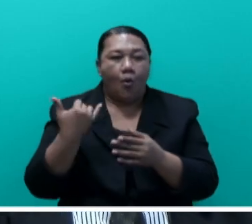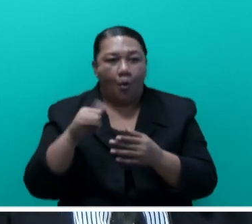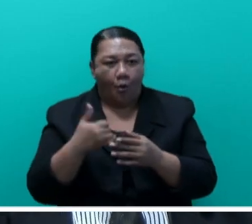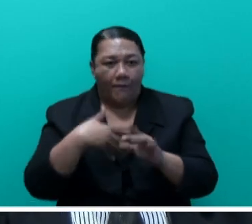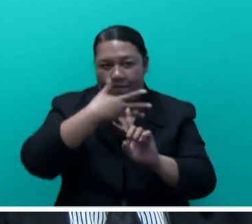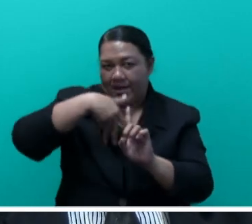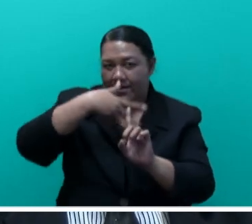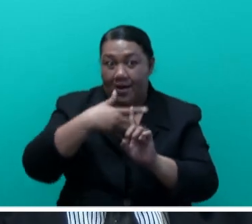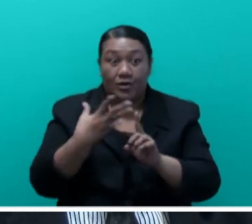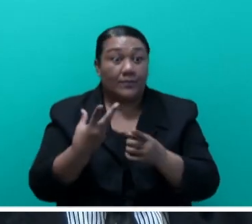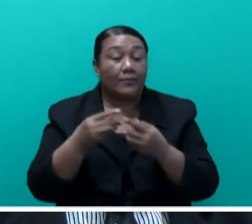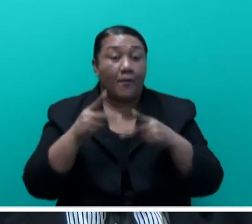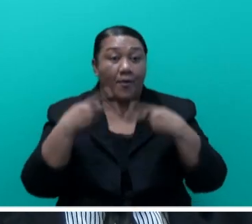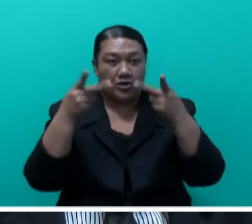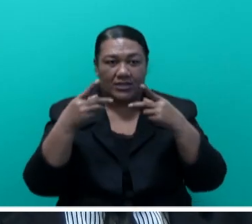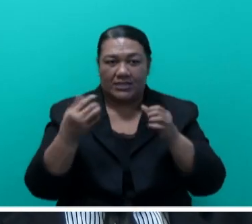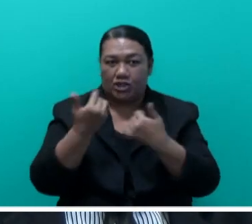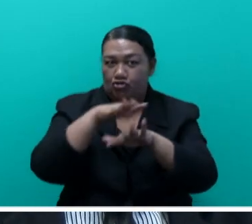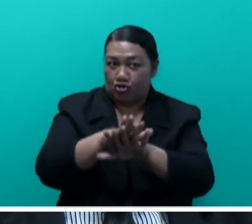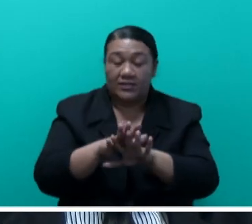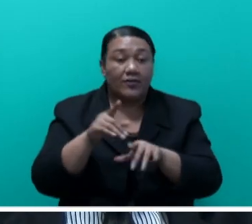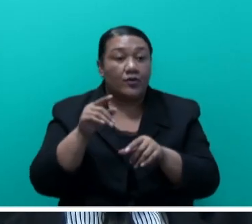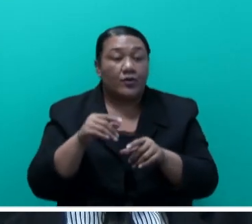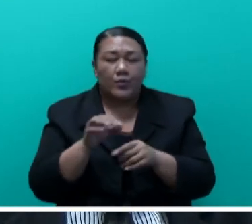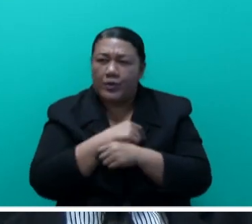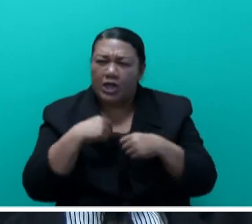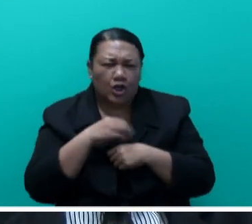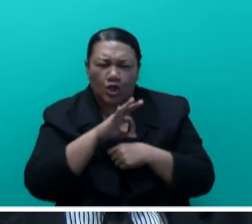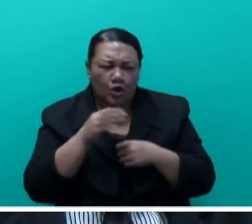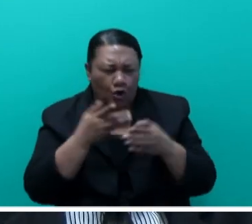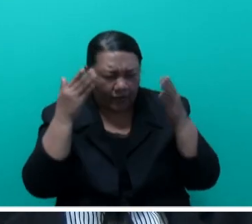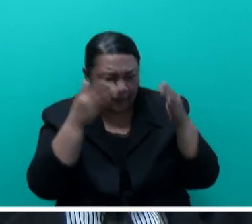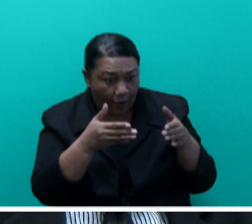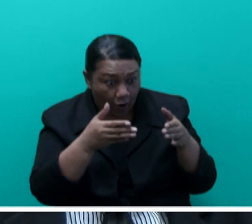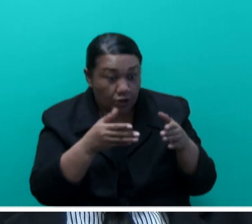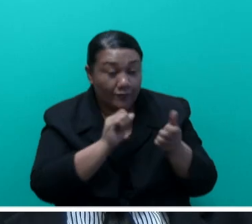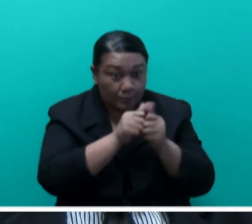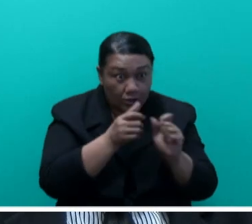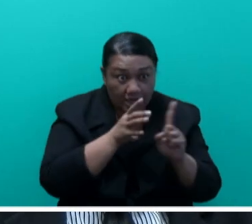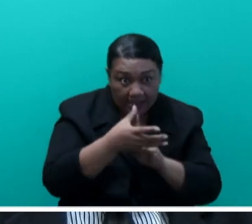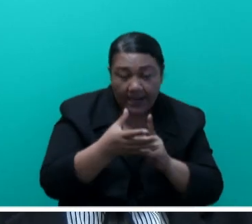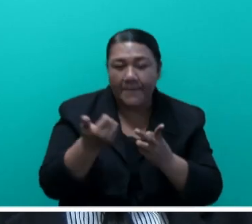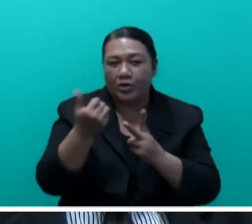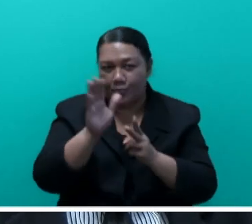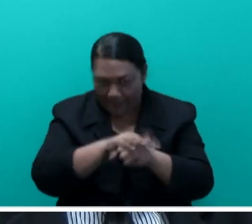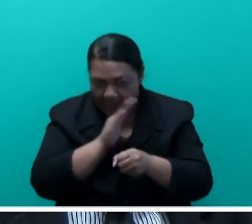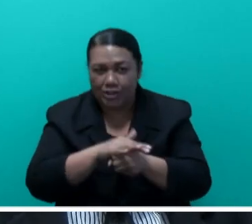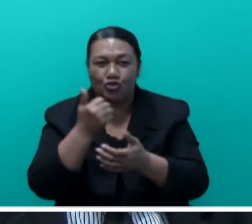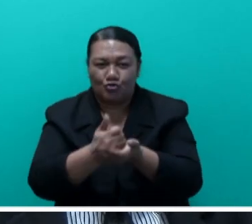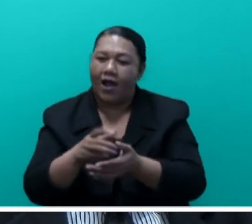promoting inclusivity, we are not only enriching our sports culture, but also ensuring that every